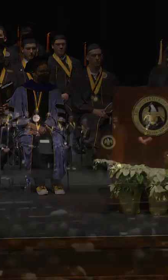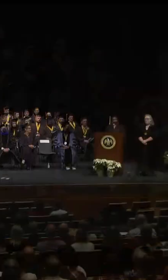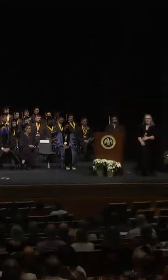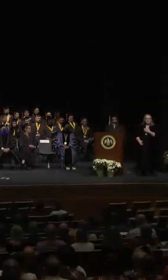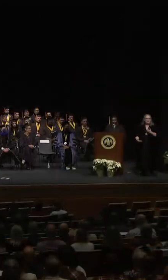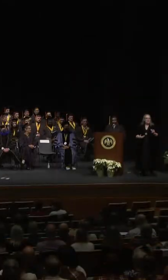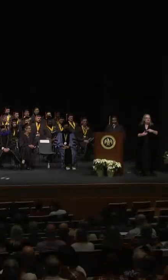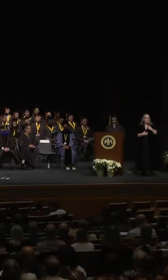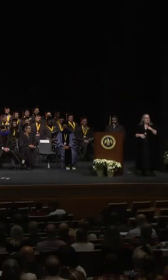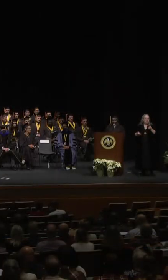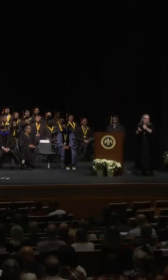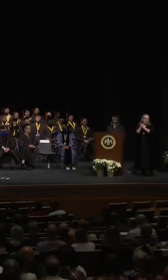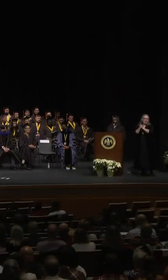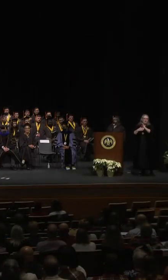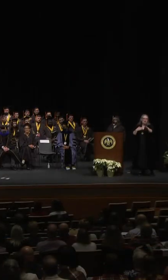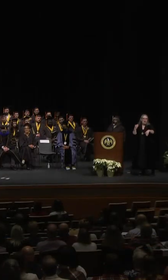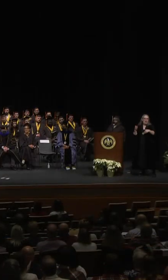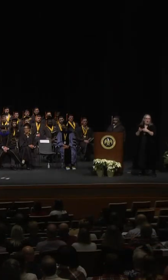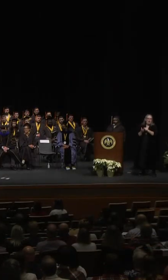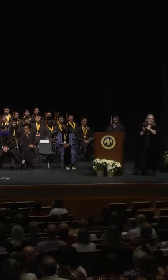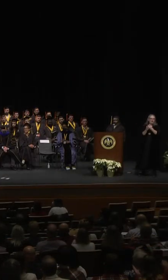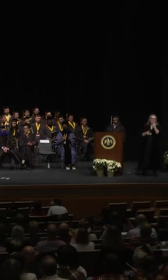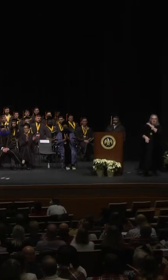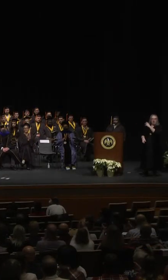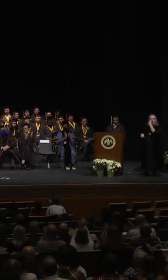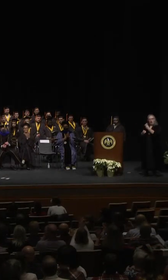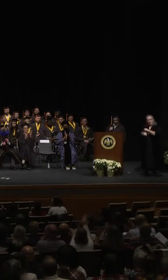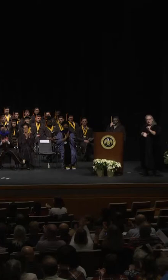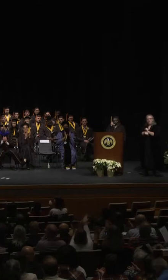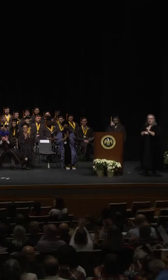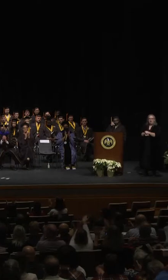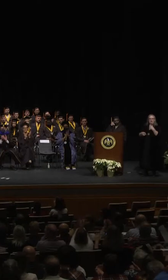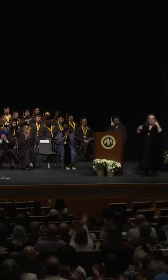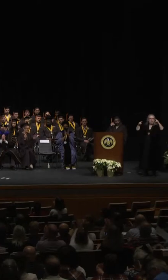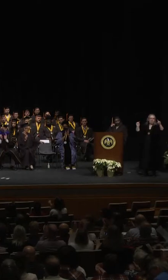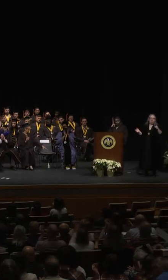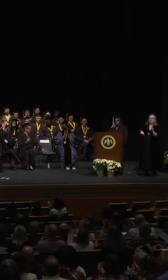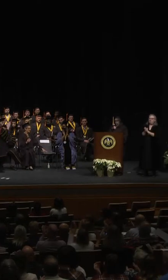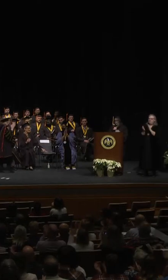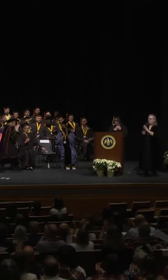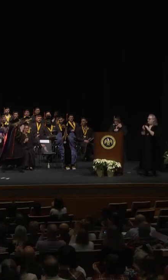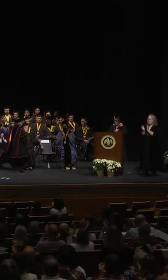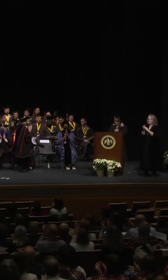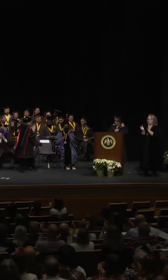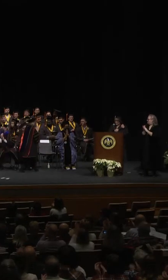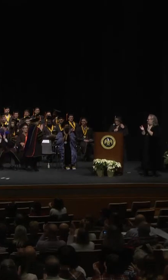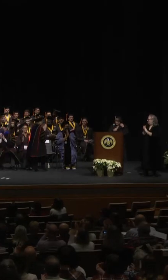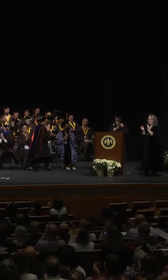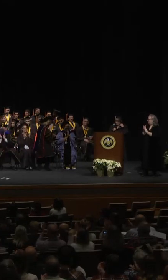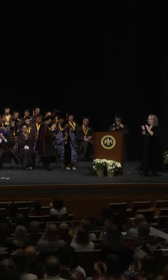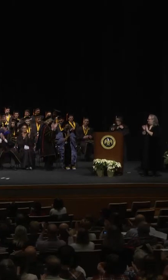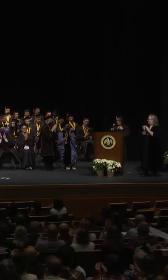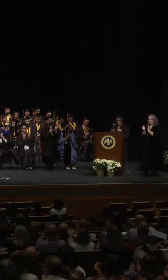Please join me in congratulating everyone for their hard work and accomplishments.